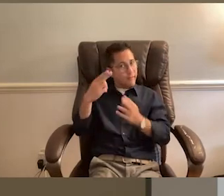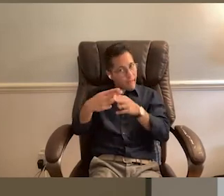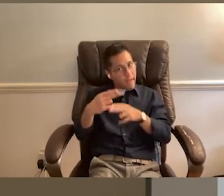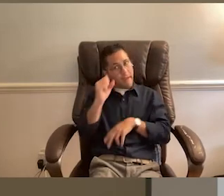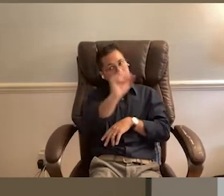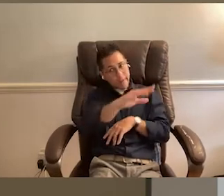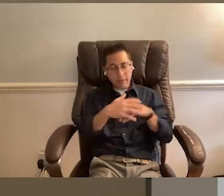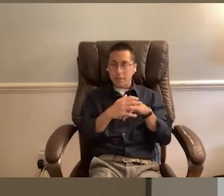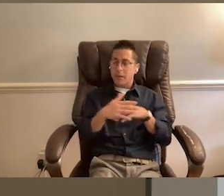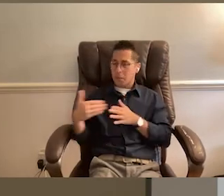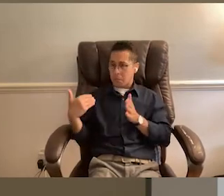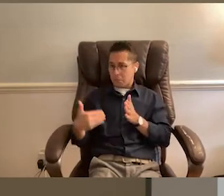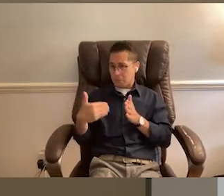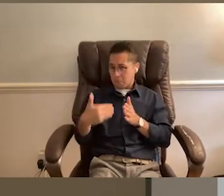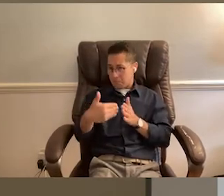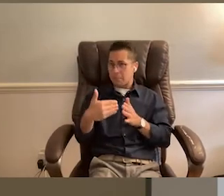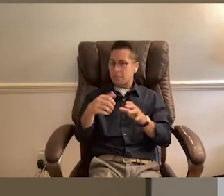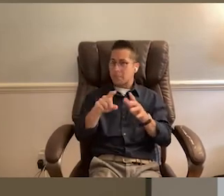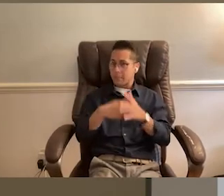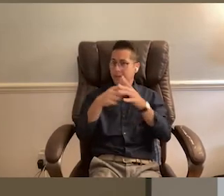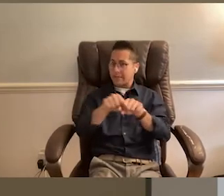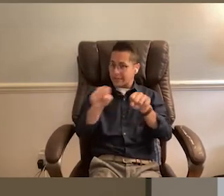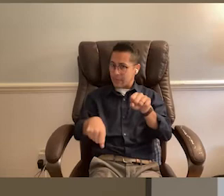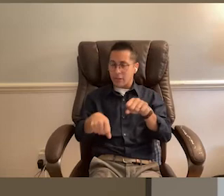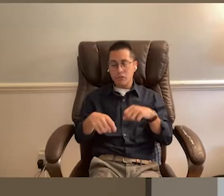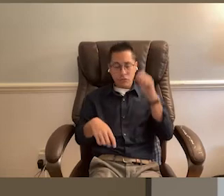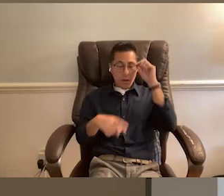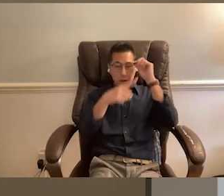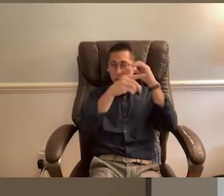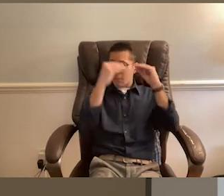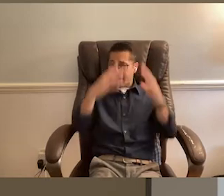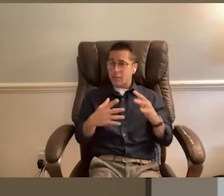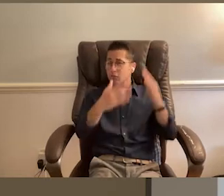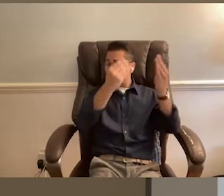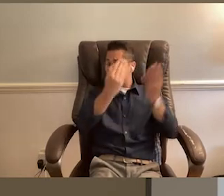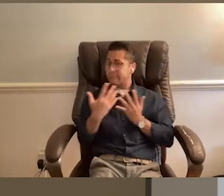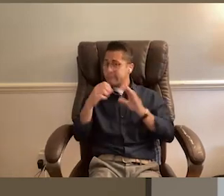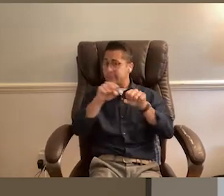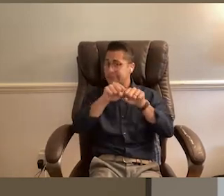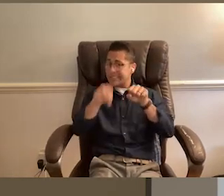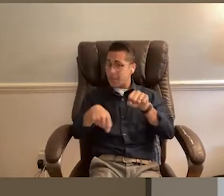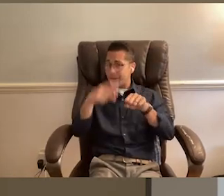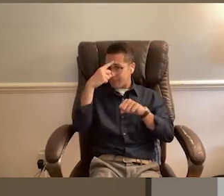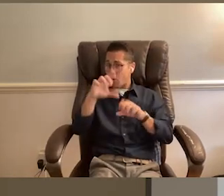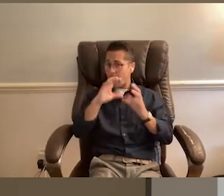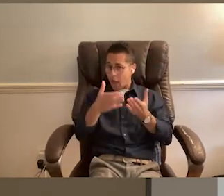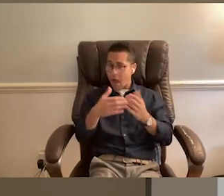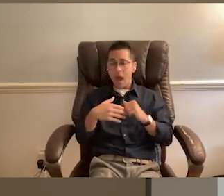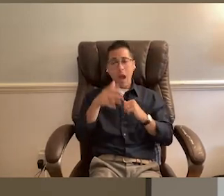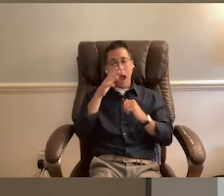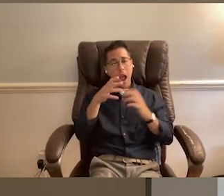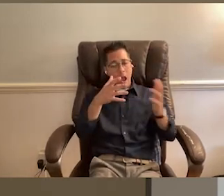have the student in their class. If and when we get consent, because usually we do, I will register